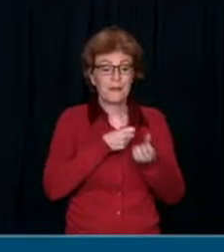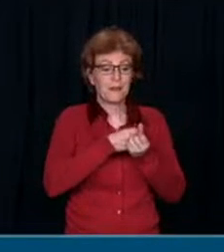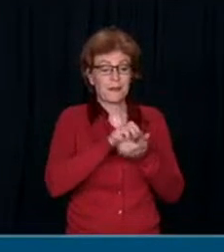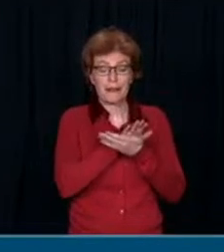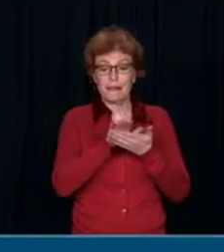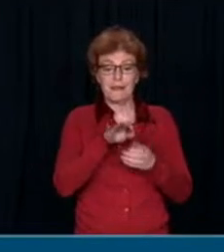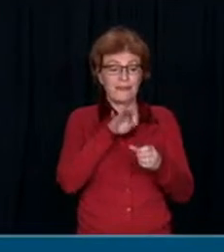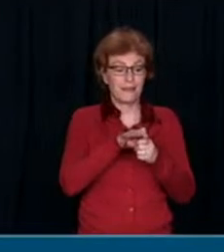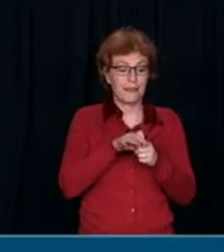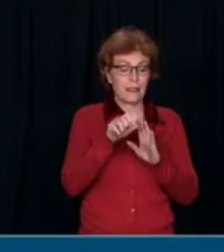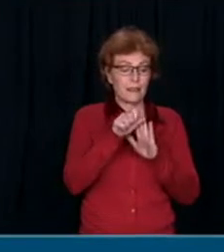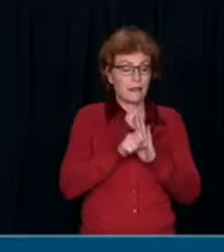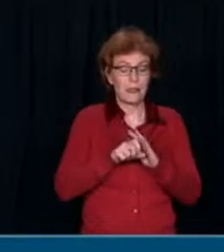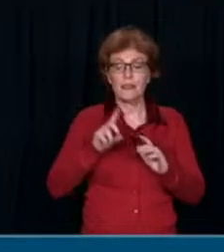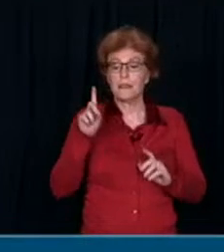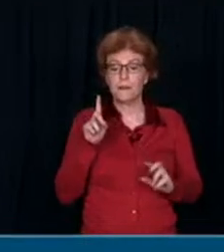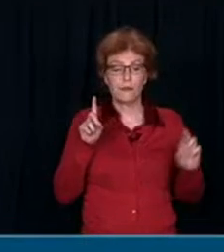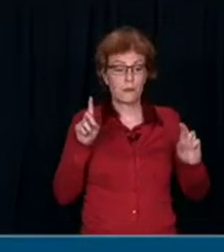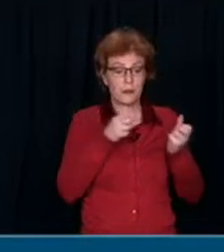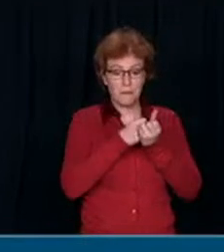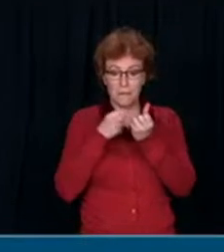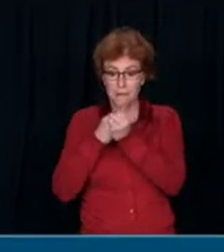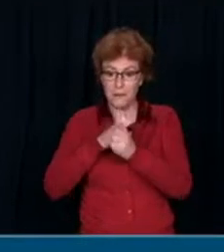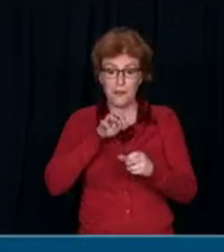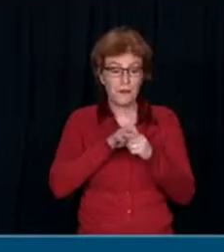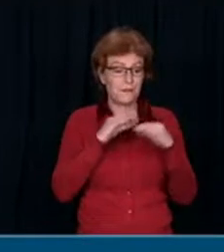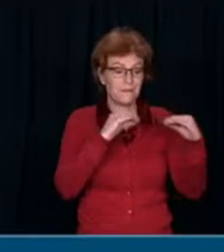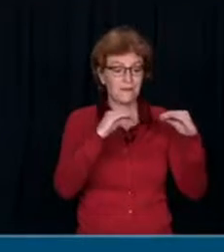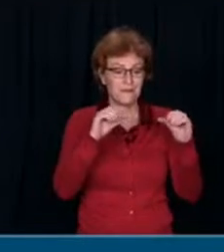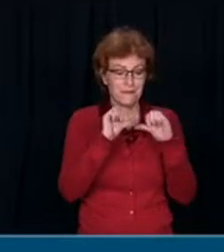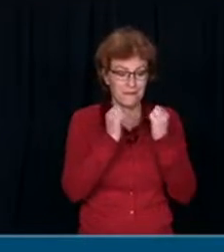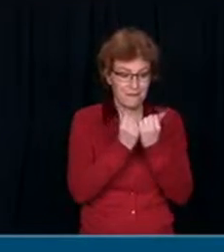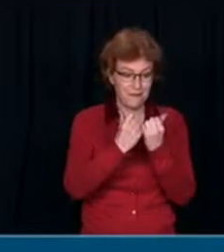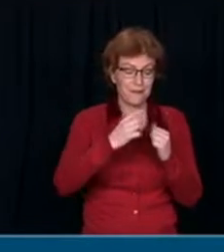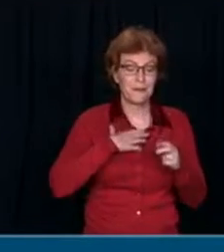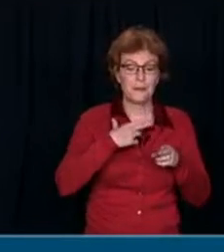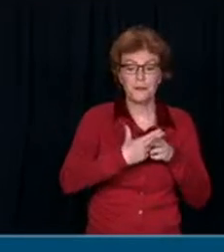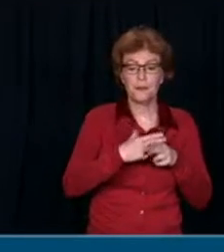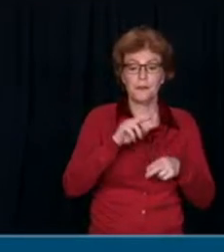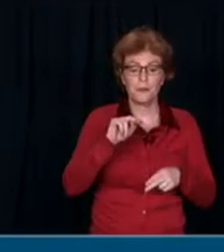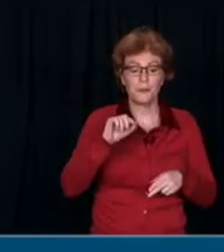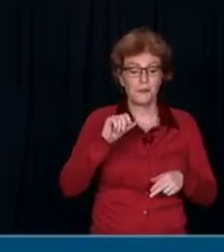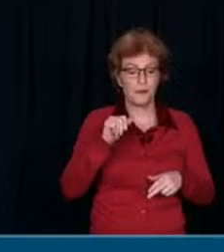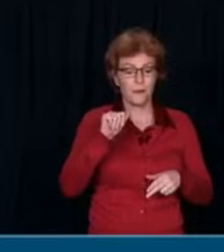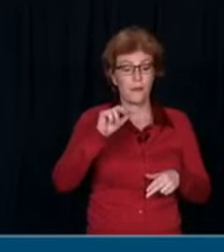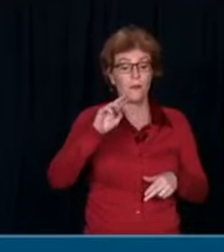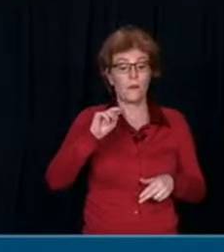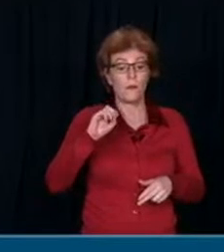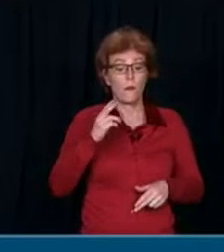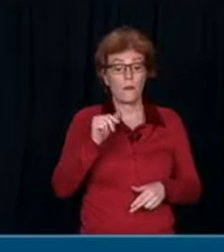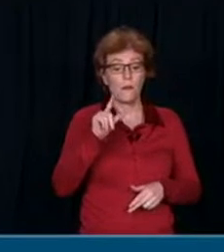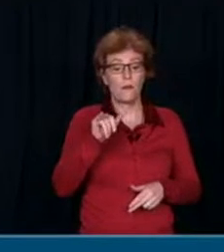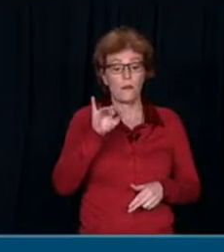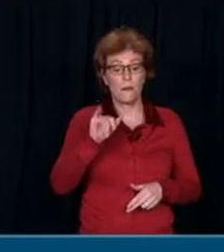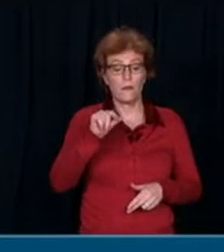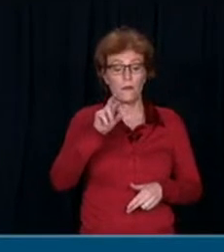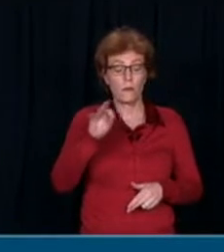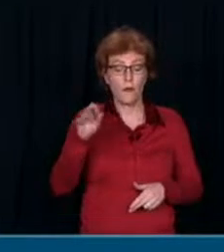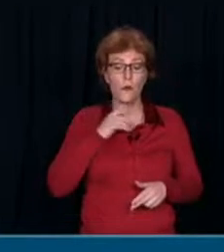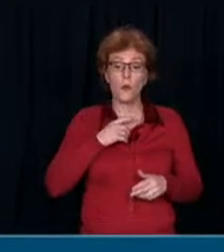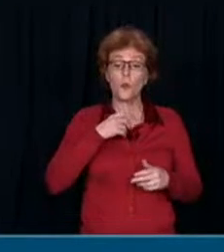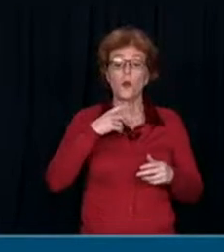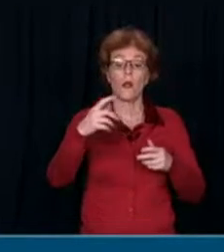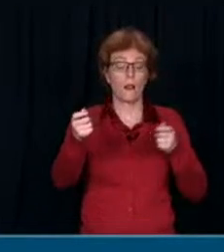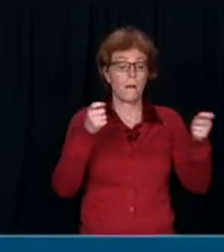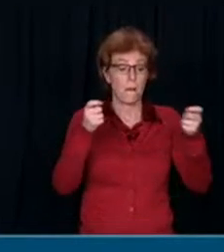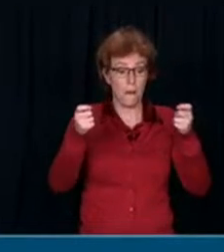Elections, the state's nonpartisan voter education agency. My name is Nohelani Graff, and I'll be moderating today's debate.